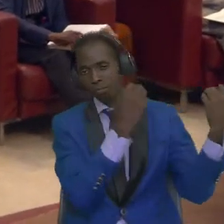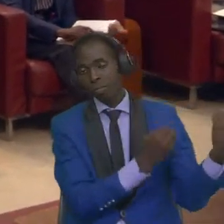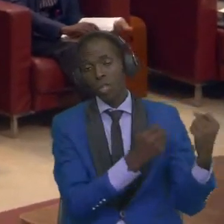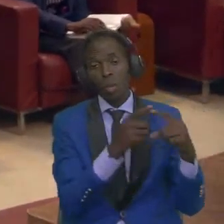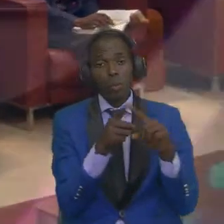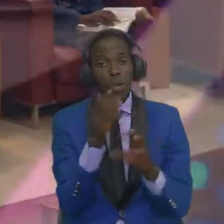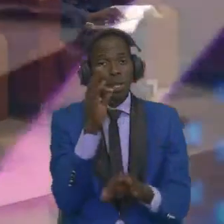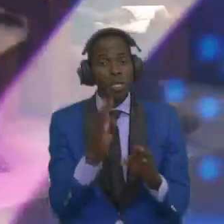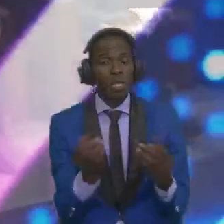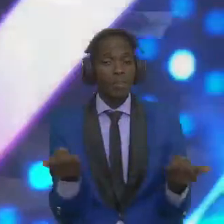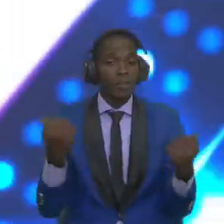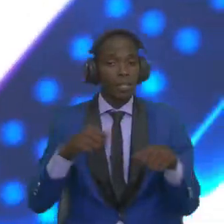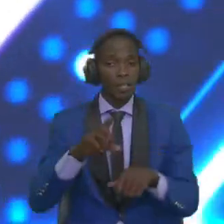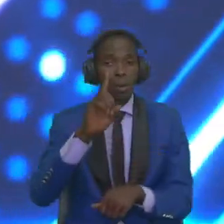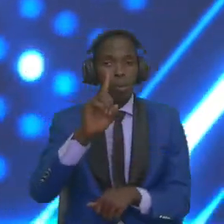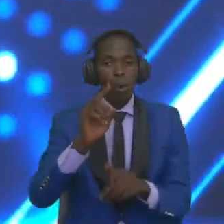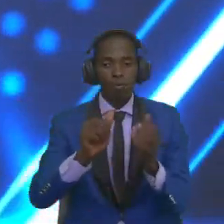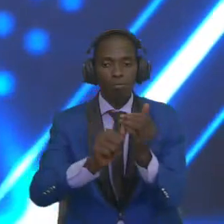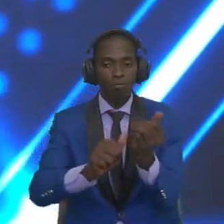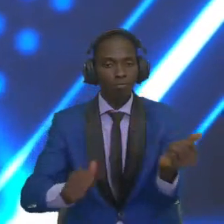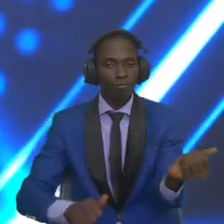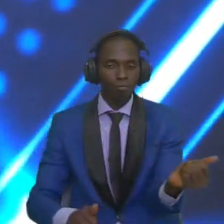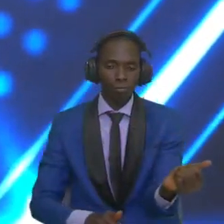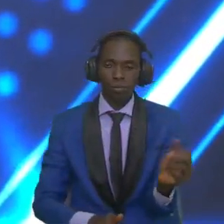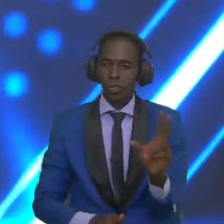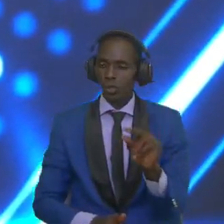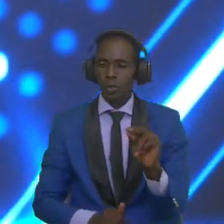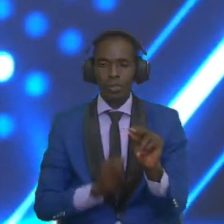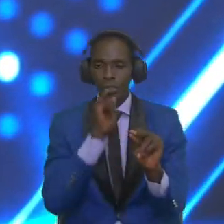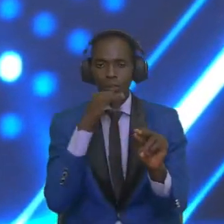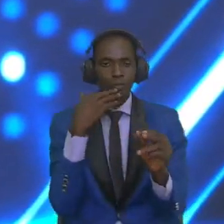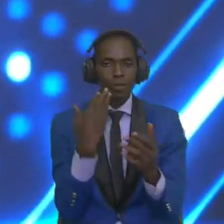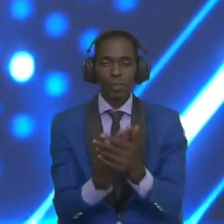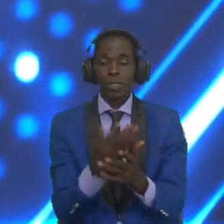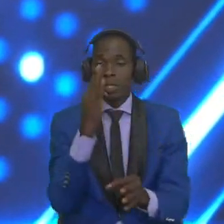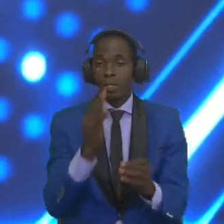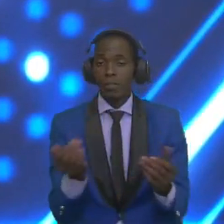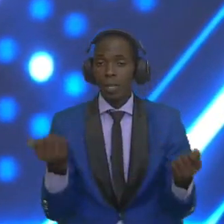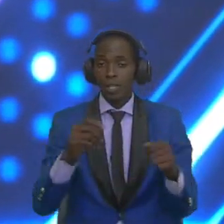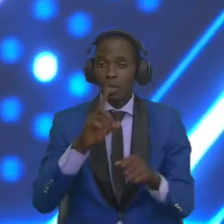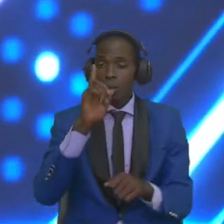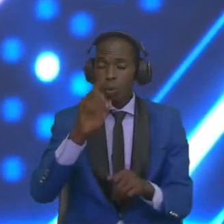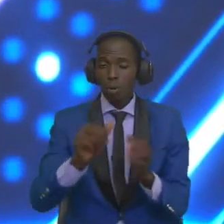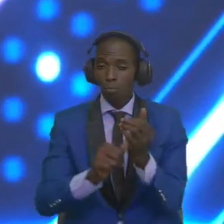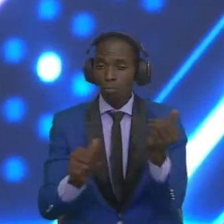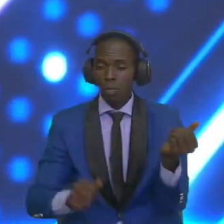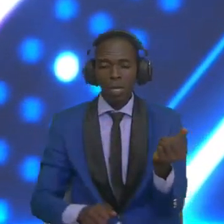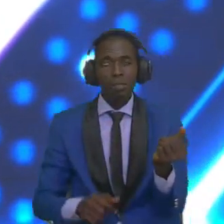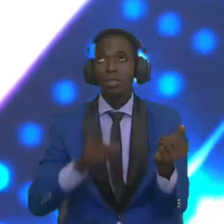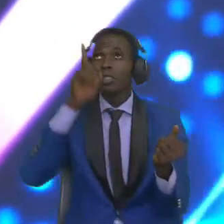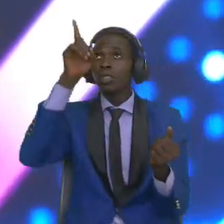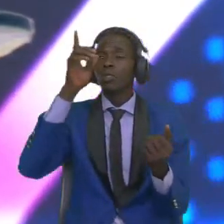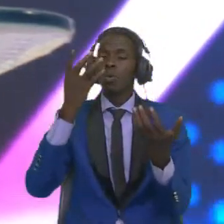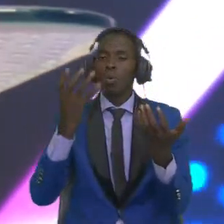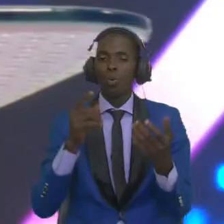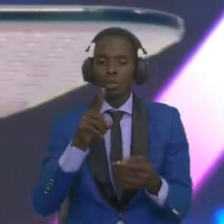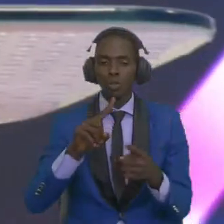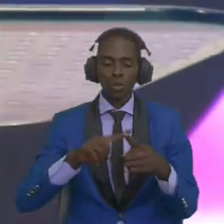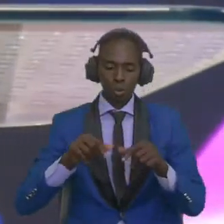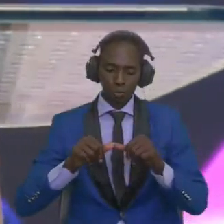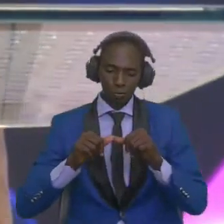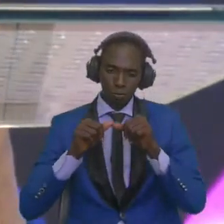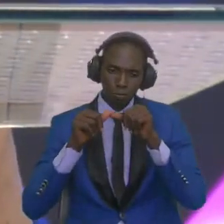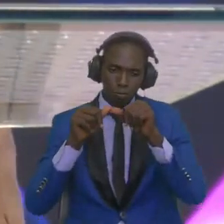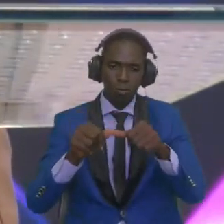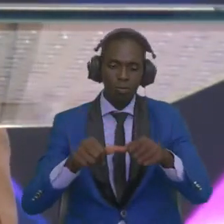draw back, that's not good. If any man draw back, he wants us to abide. He wants us to continue.